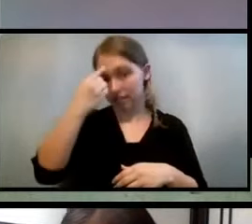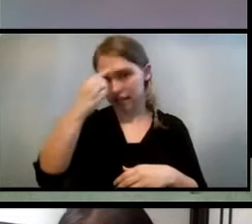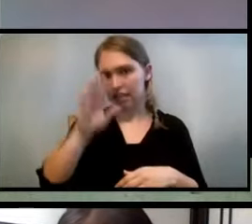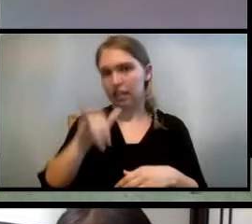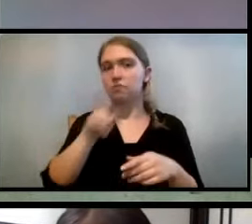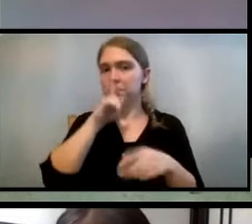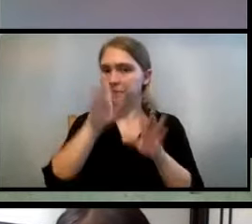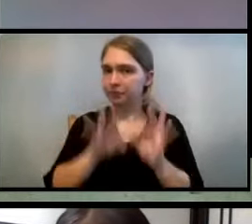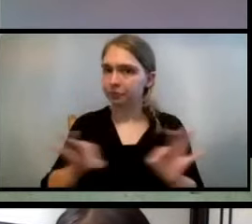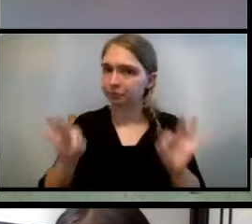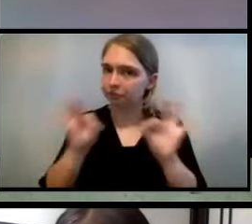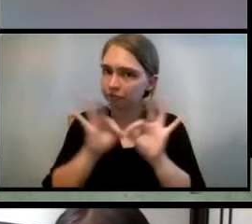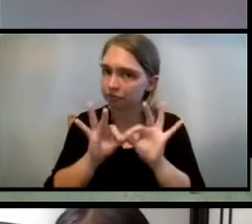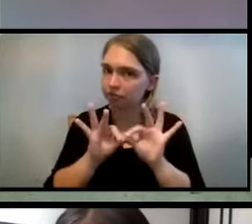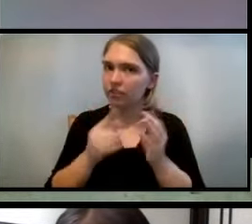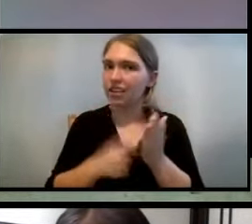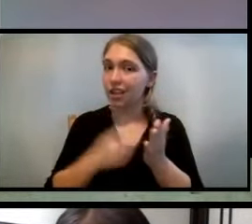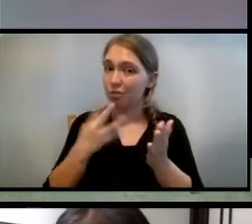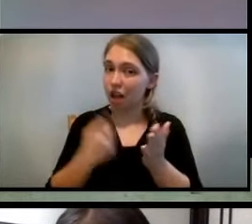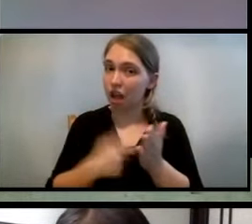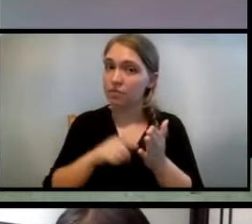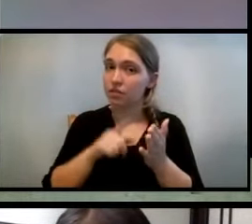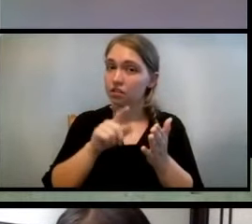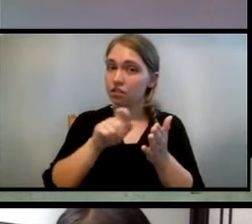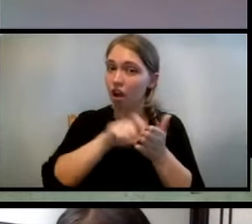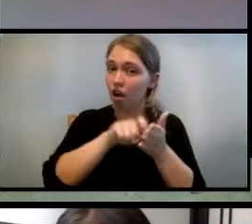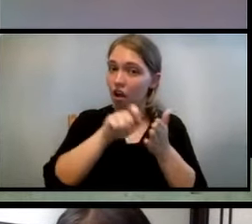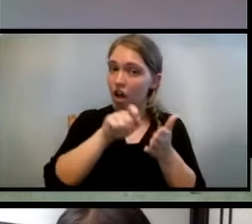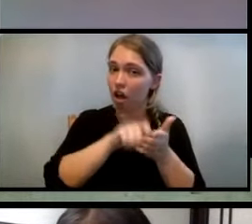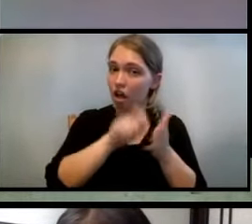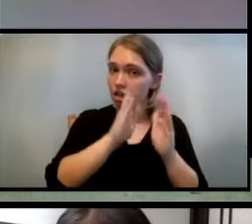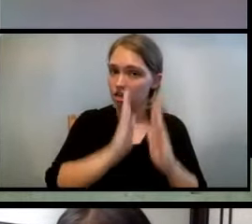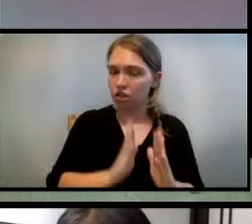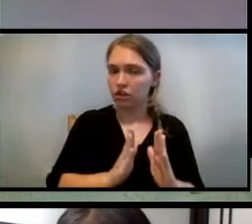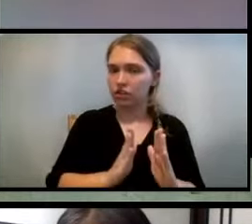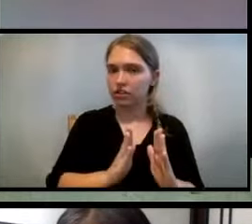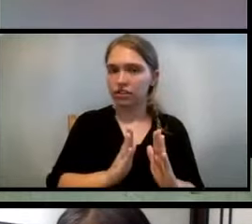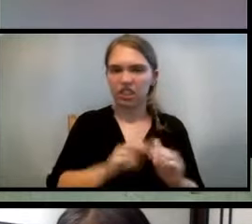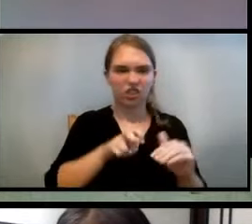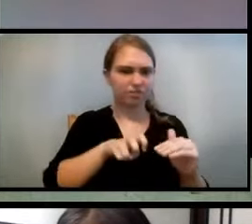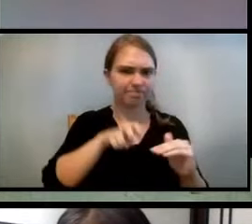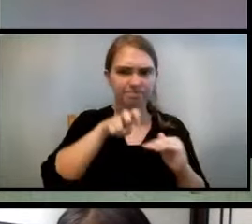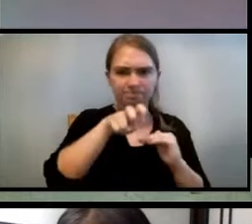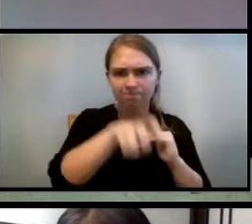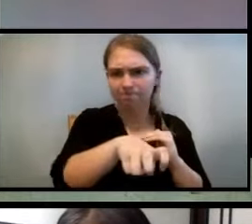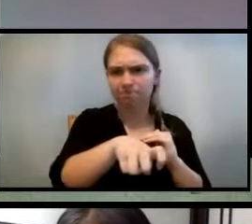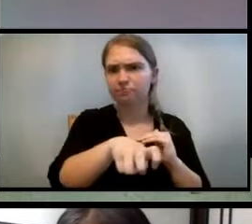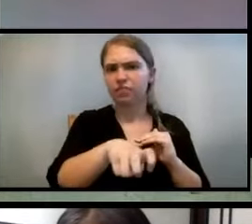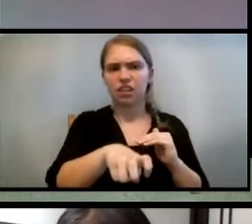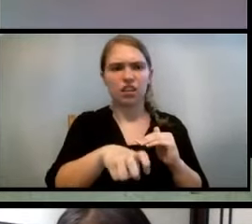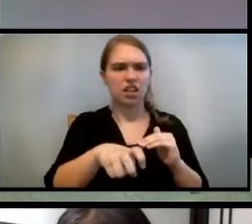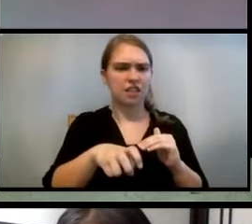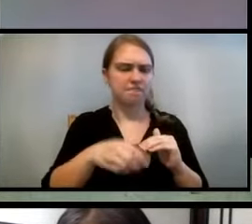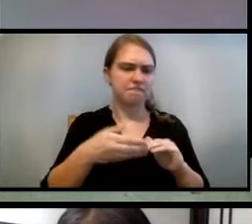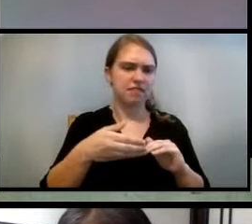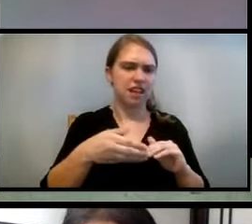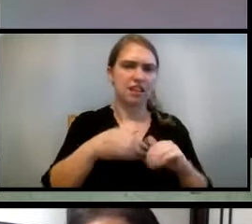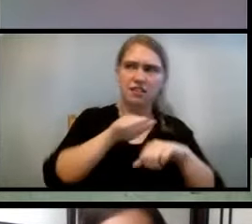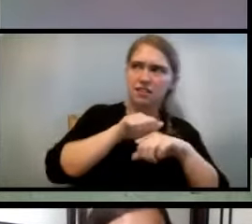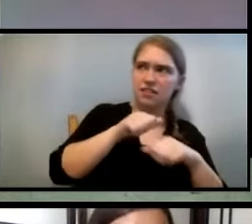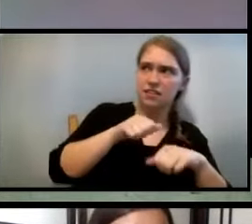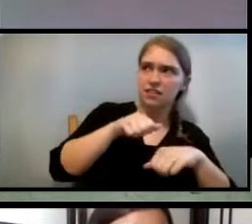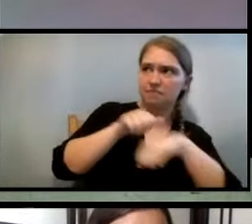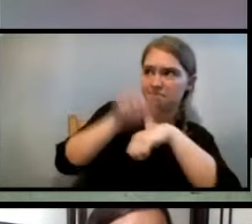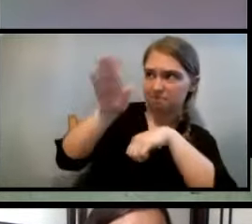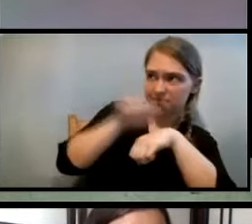sometimes authors can jump in a little too deep, right into the deep end of the pool, and get really discouraged by